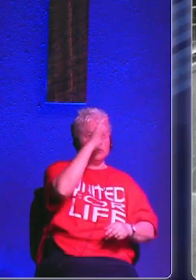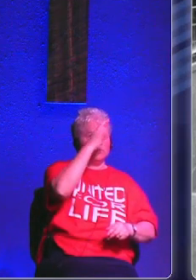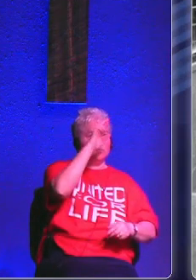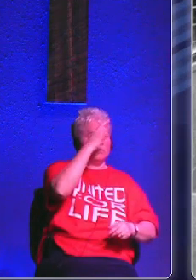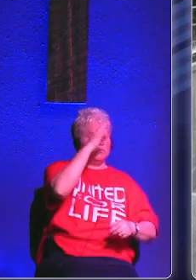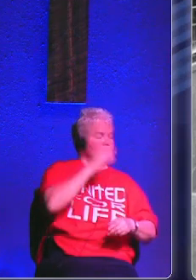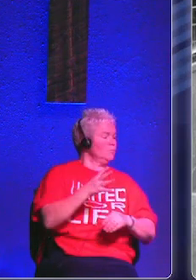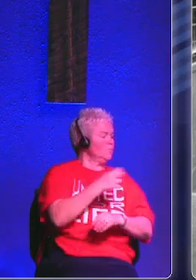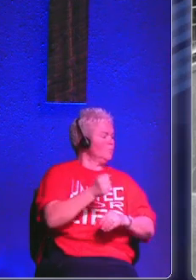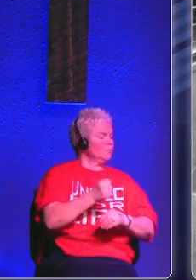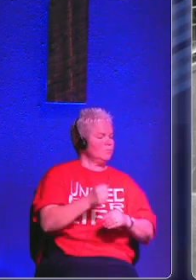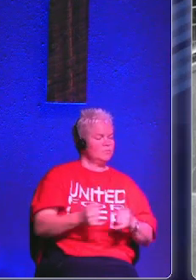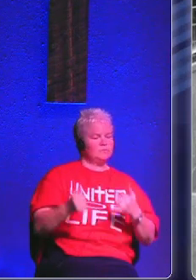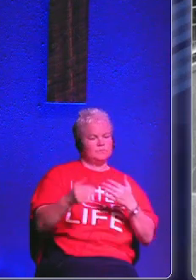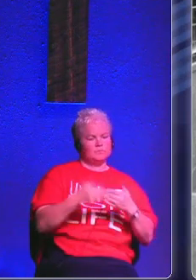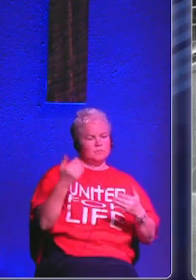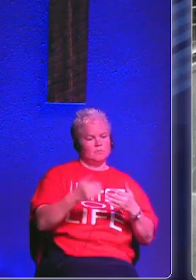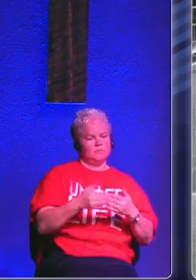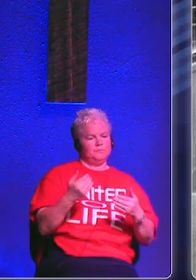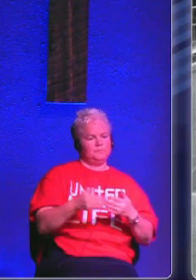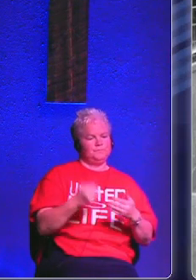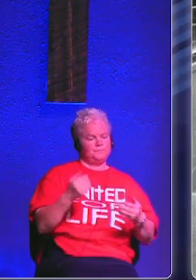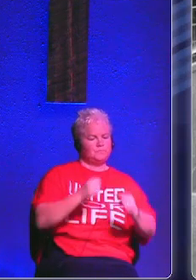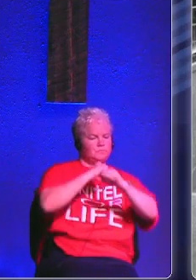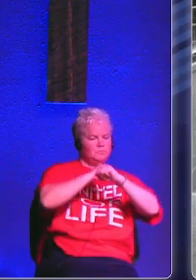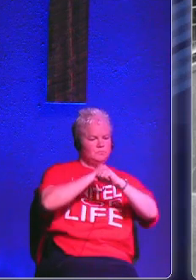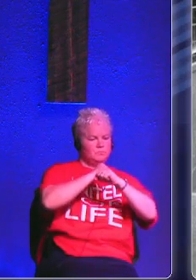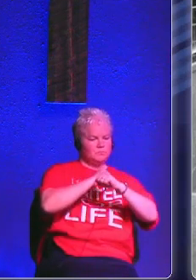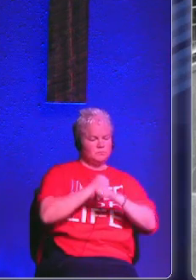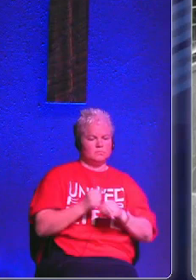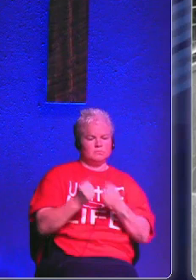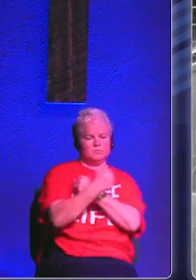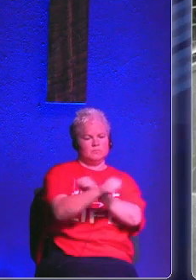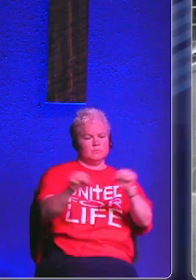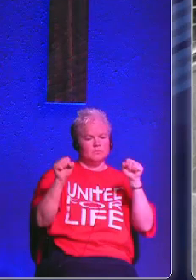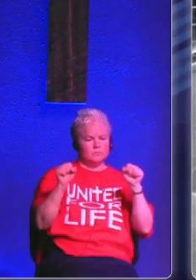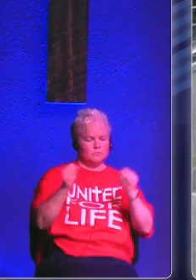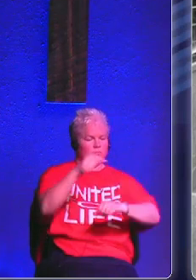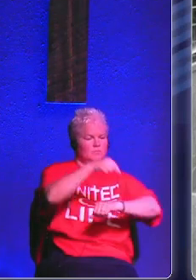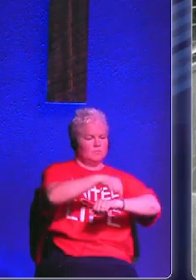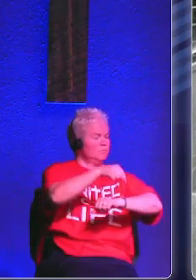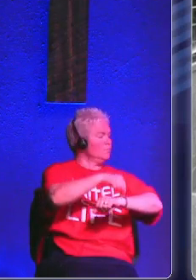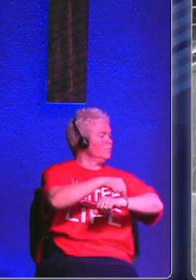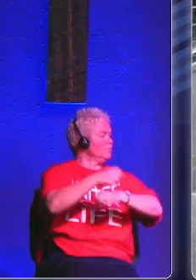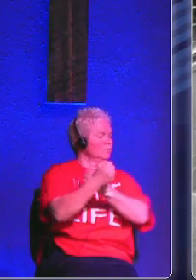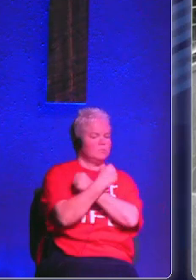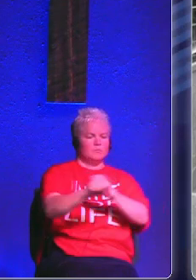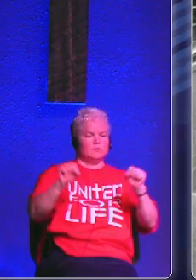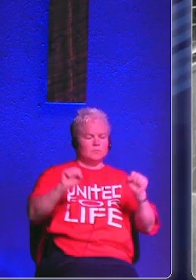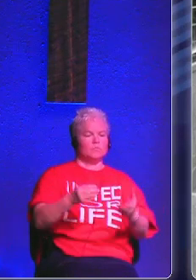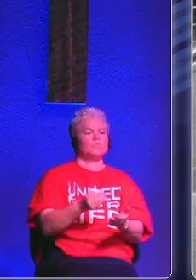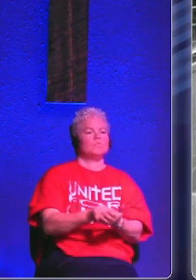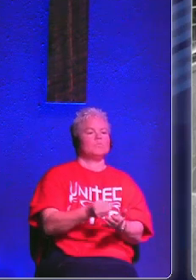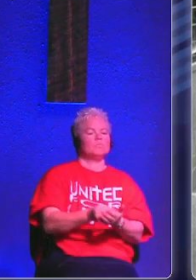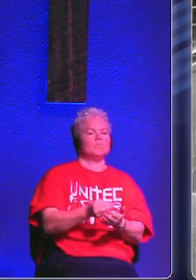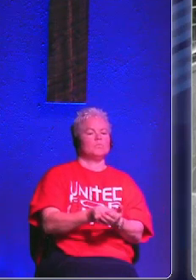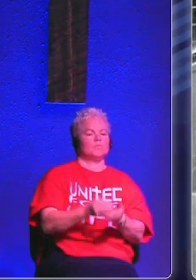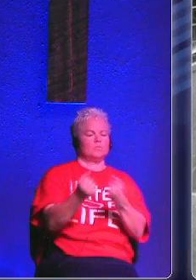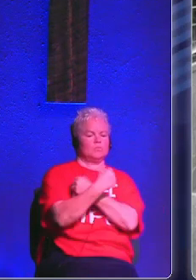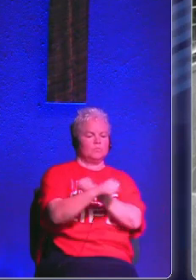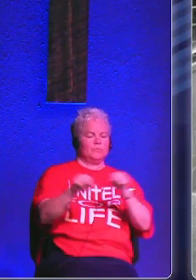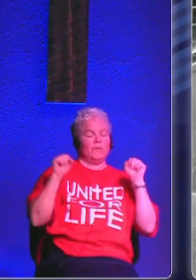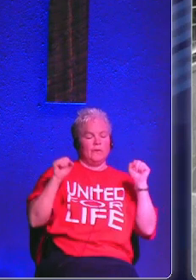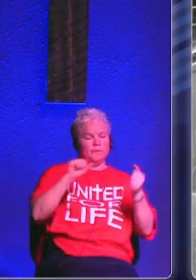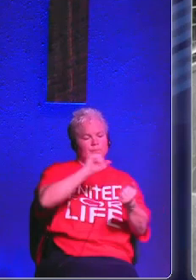reasons. We like to take the path of least resistance to save time, to save money, to